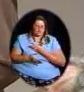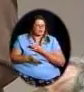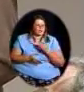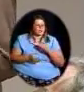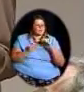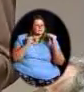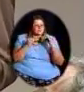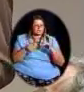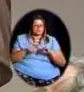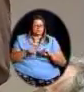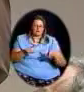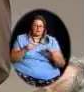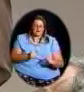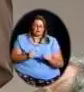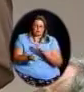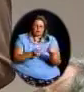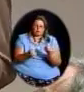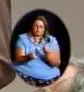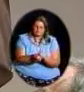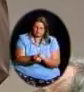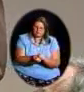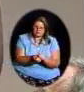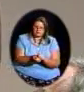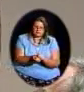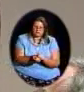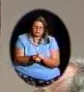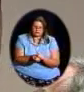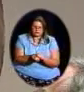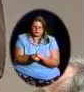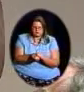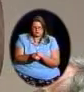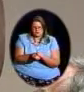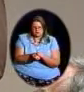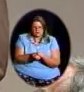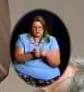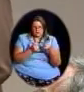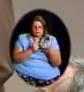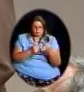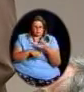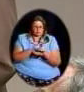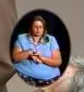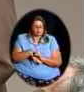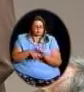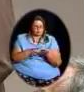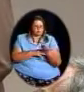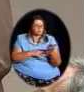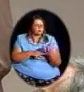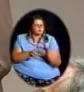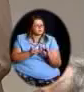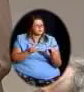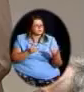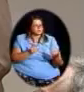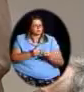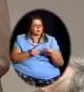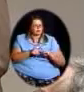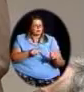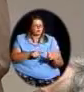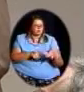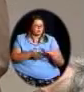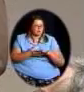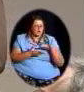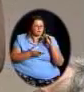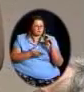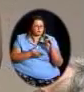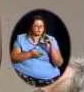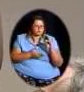refining that, and we have learned a lot from the new process of helping infuse that in the entire district. But one thing we have learned definitely is we